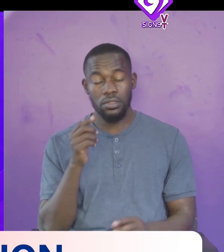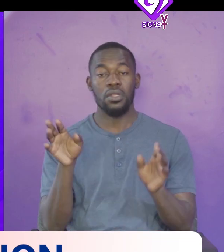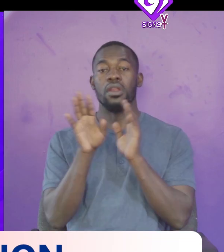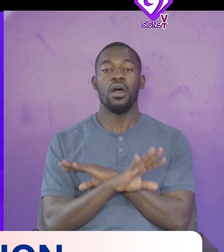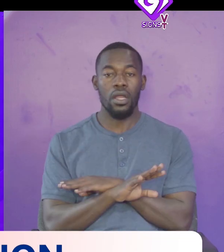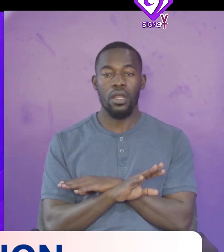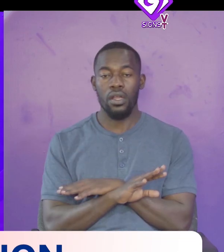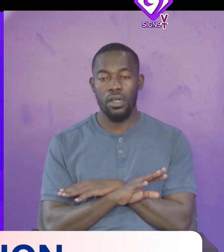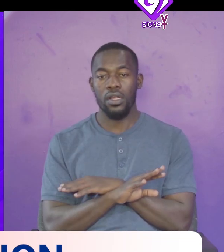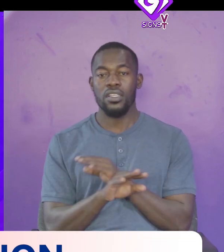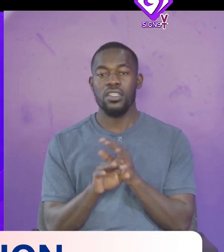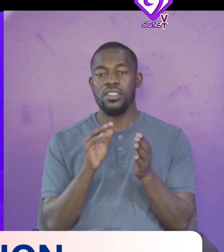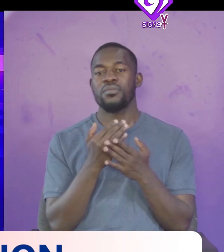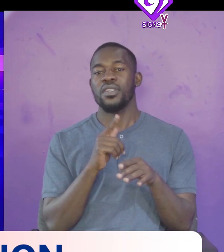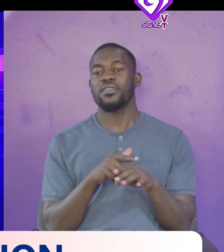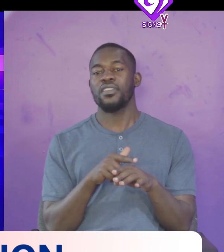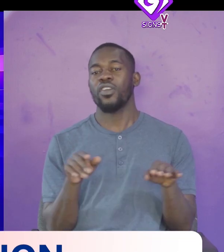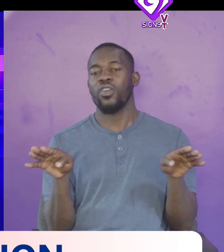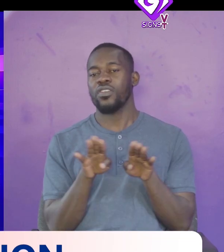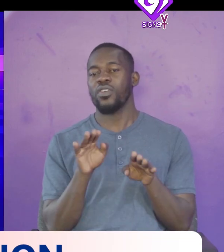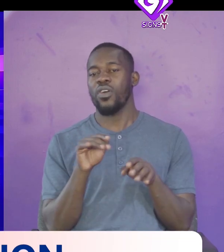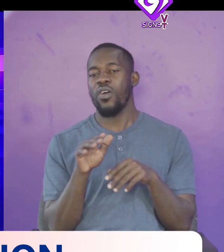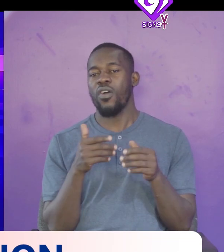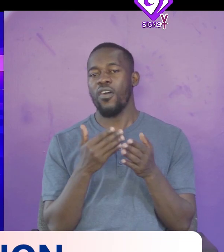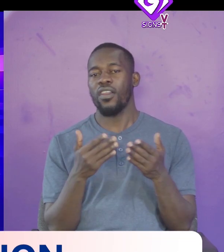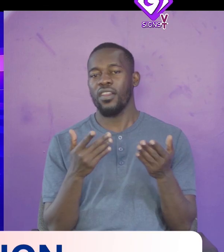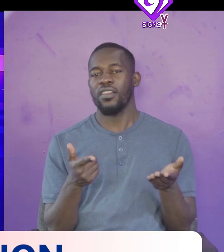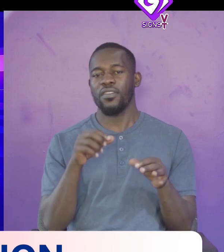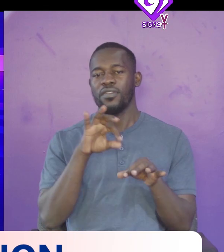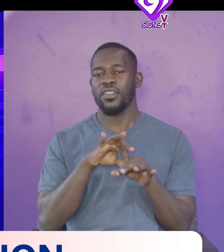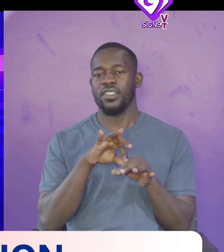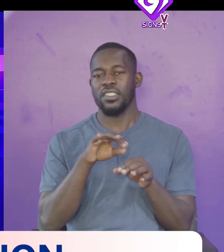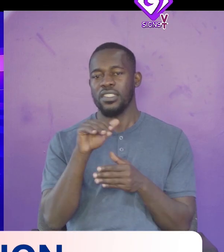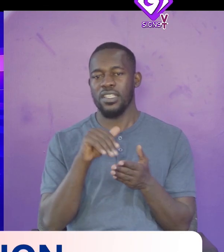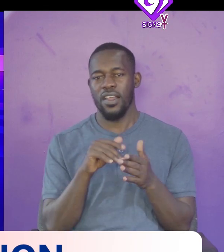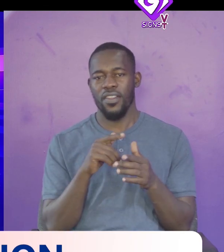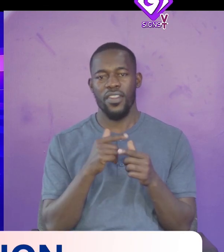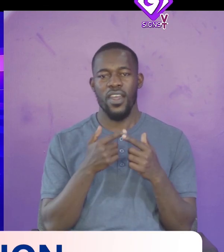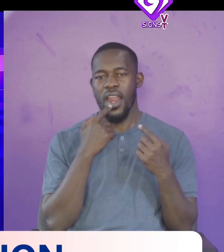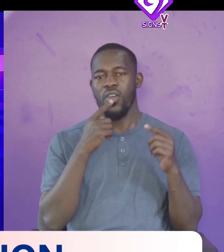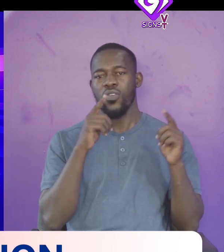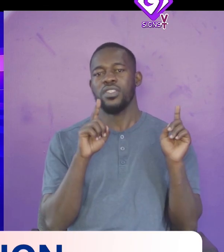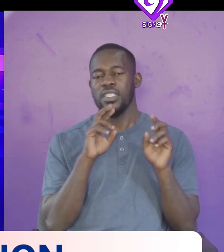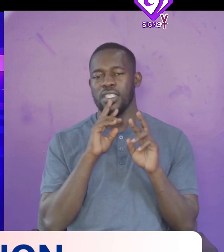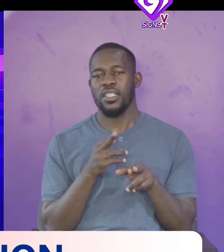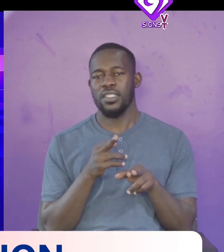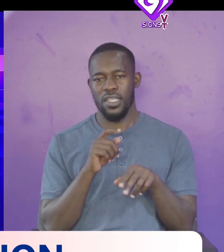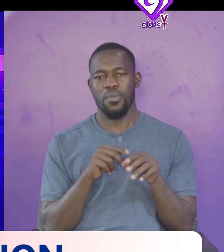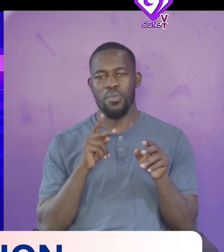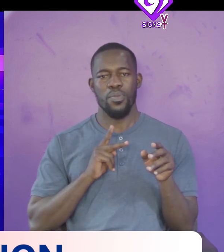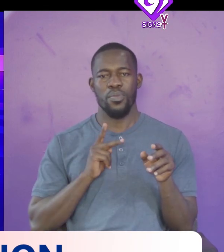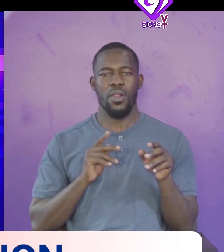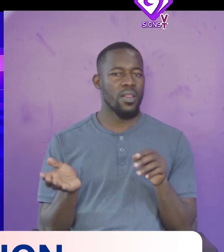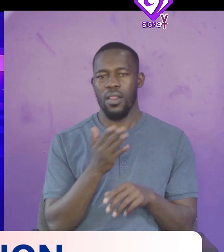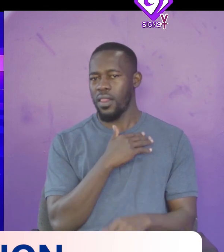sometimes they close out the tallying center and they declare results in when people have been chased out. You